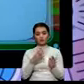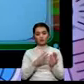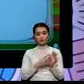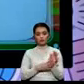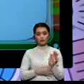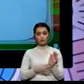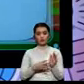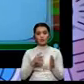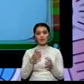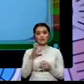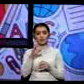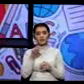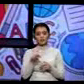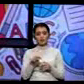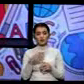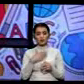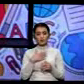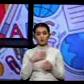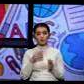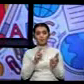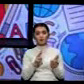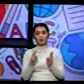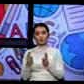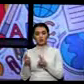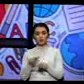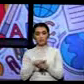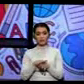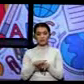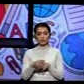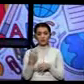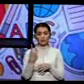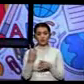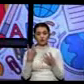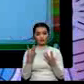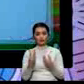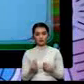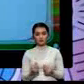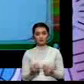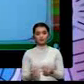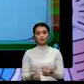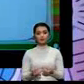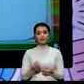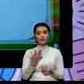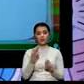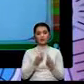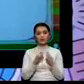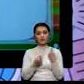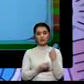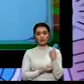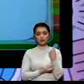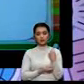5590 santimetr. Biz ushbu amalni bajarish orqali 2-chi kun qancha